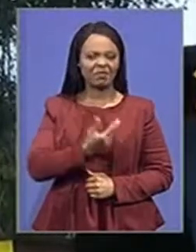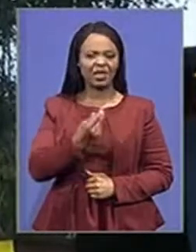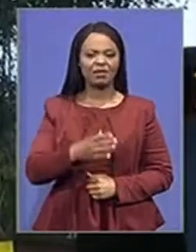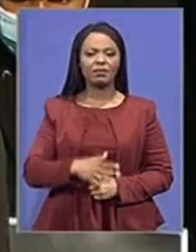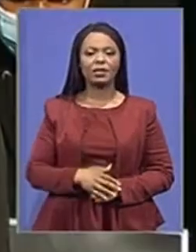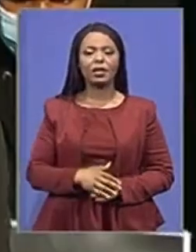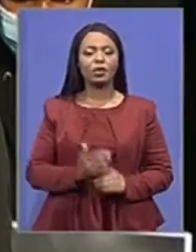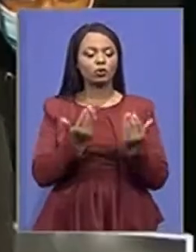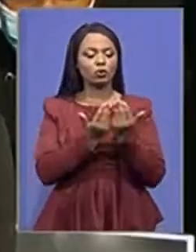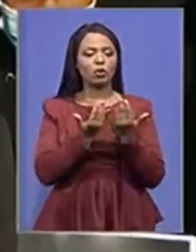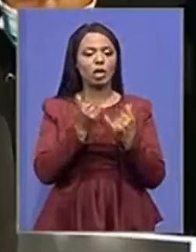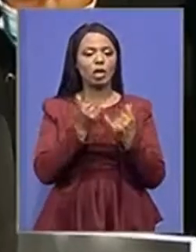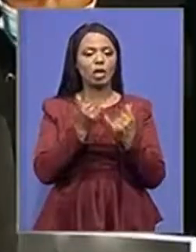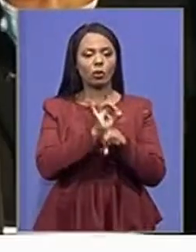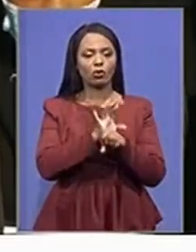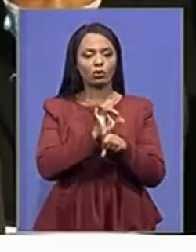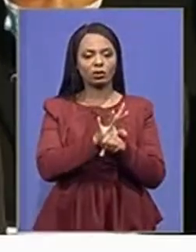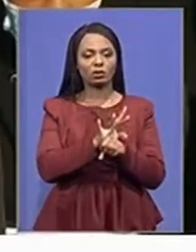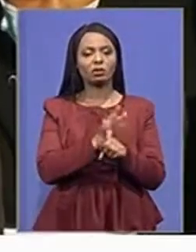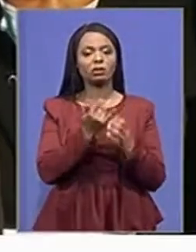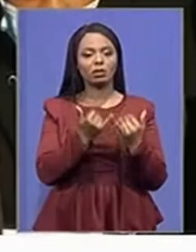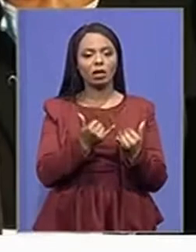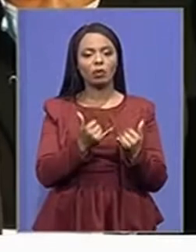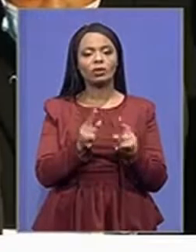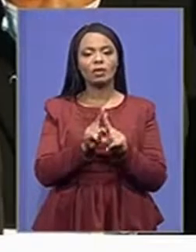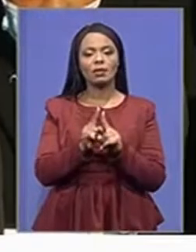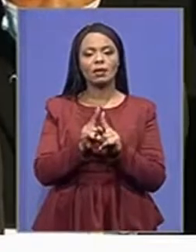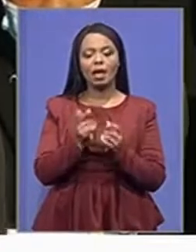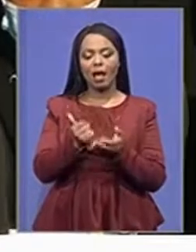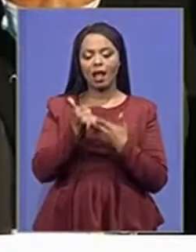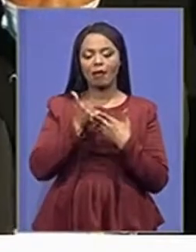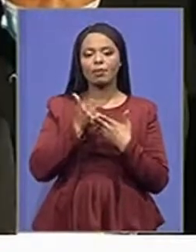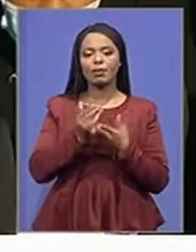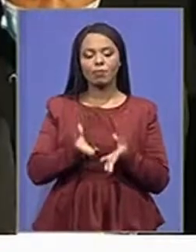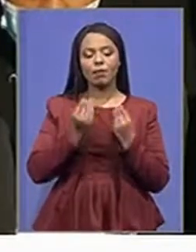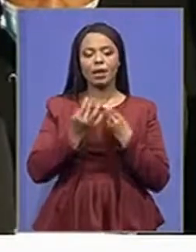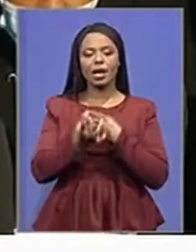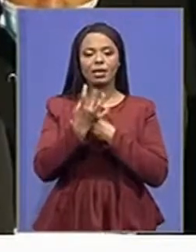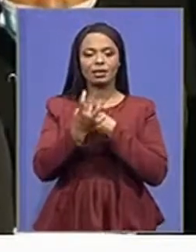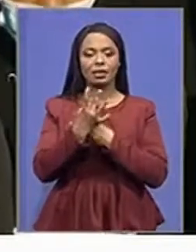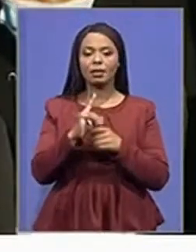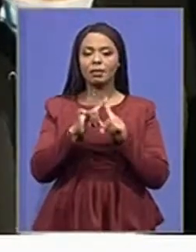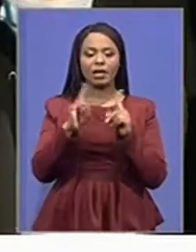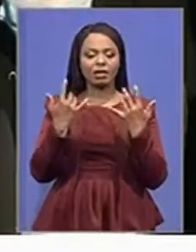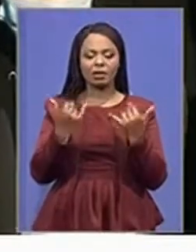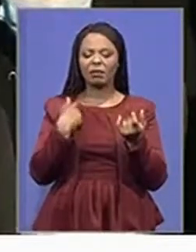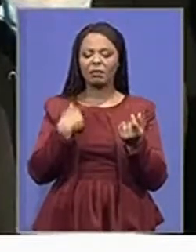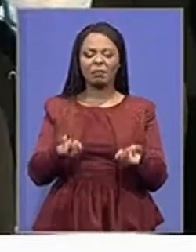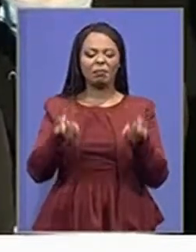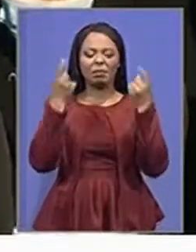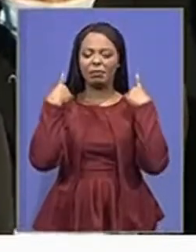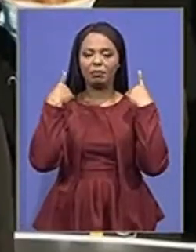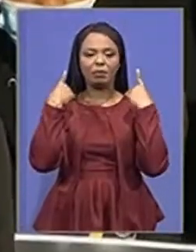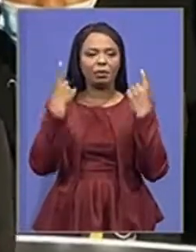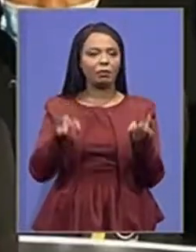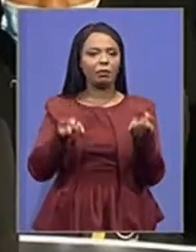providing the psychologist, and Umas Manyane is also helping us with the counseling services. But for now, nothing makes